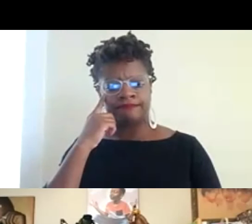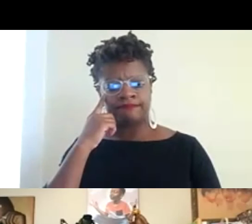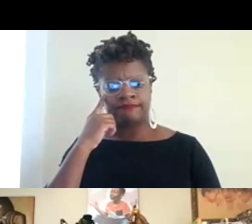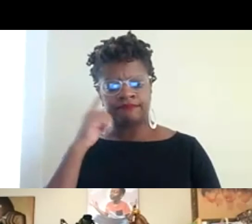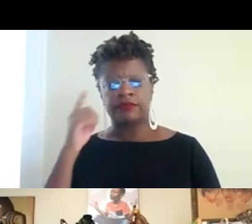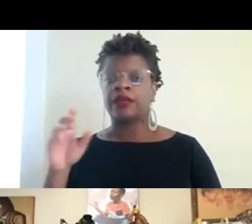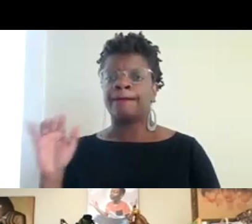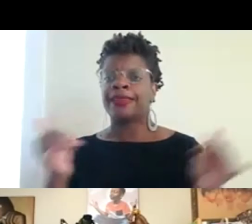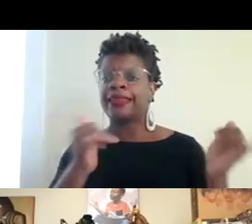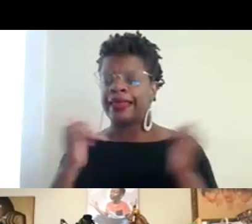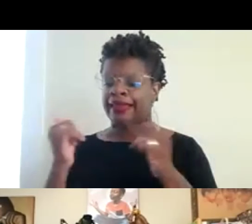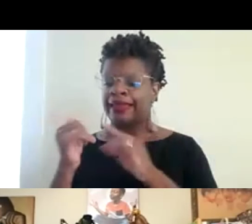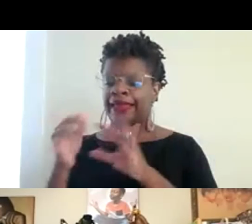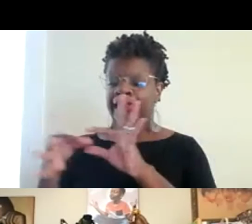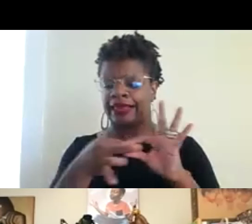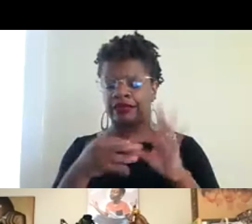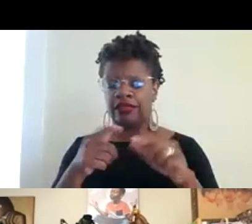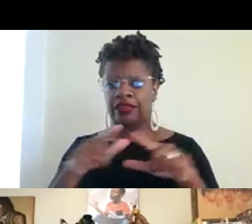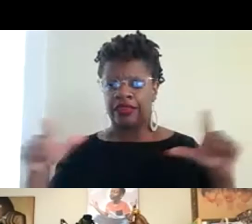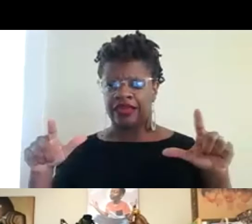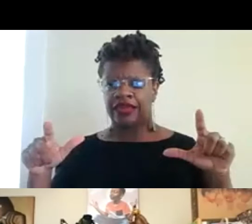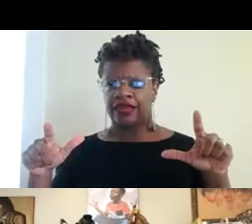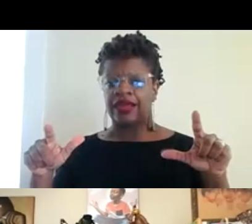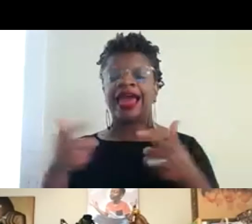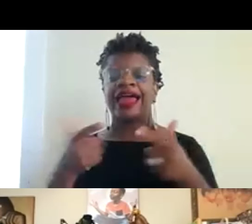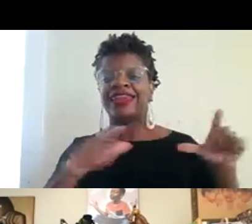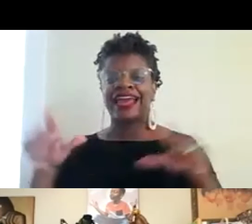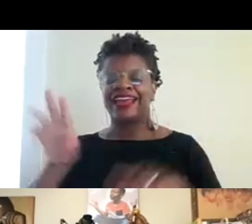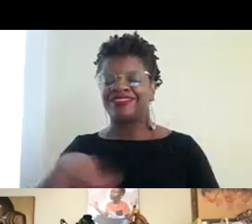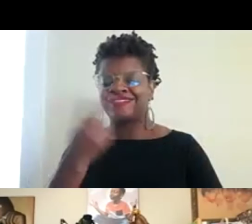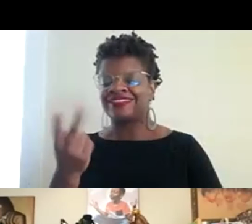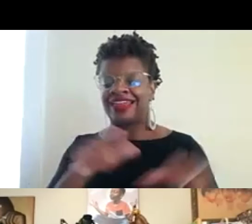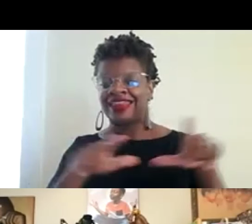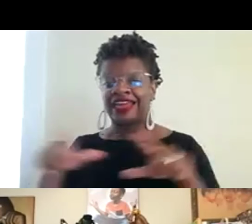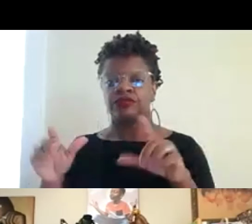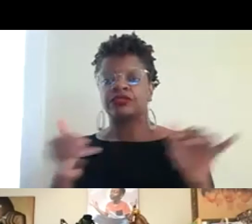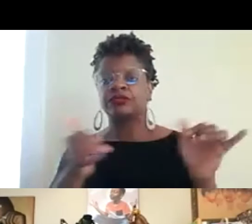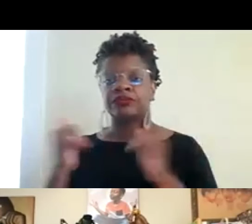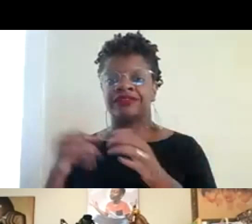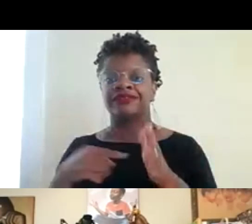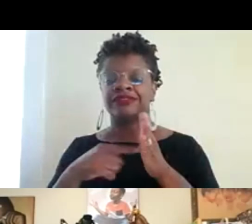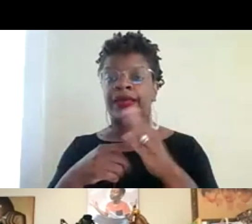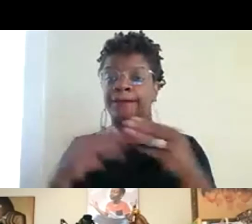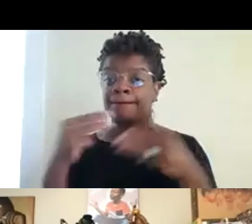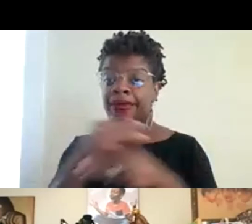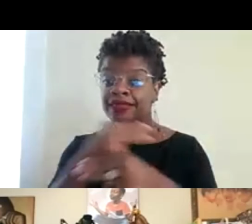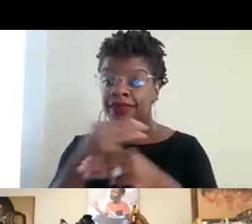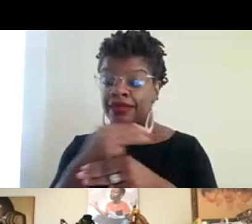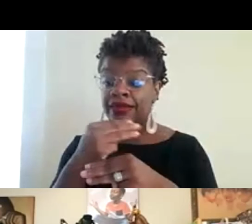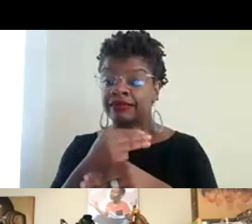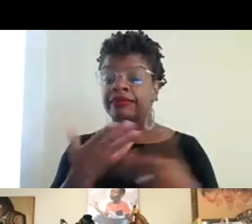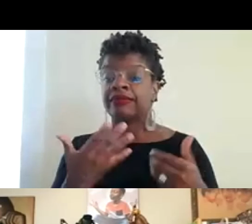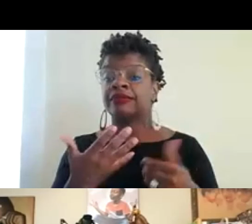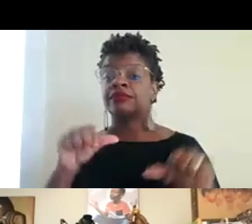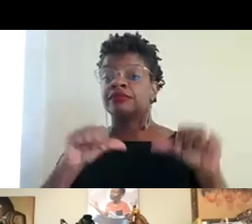the play in language and what's the language in play? Mathematics and spatial skills. Where's the play in